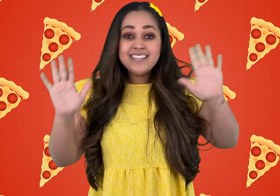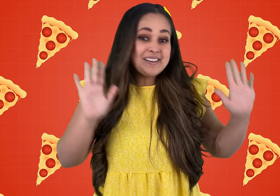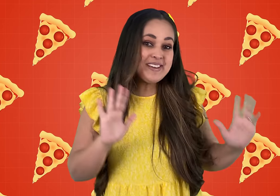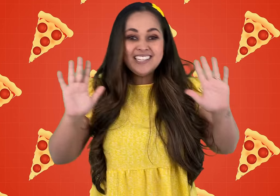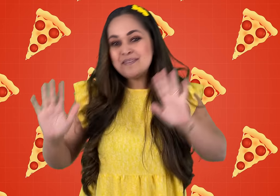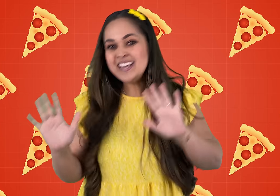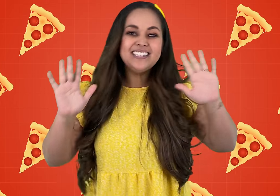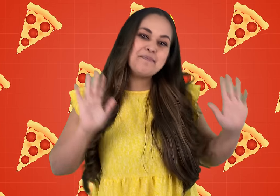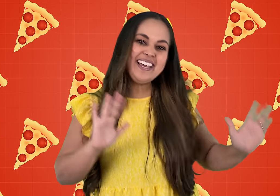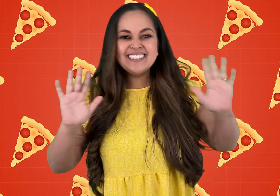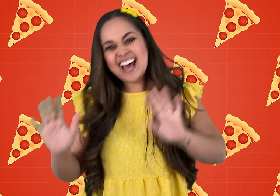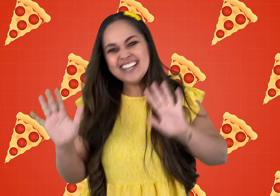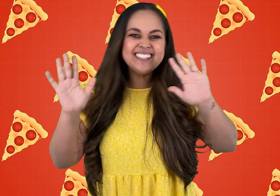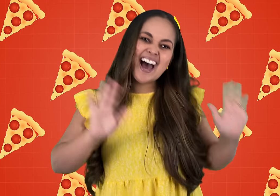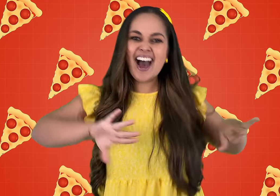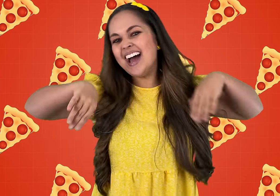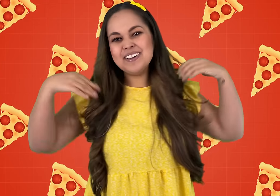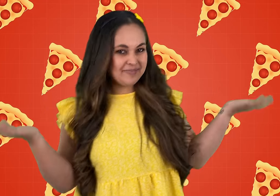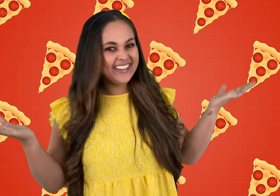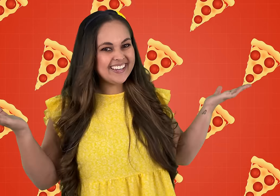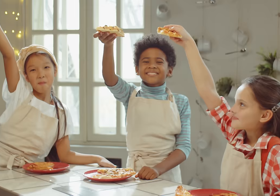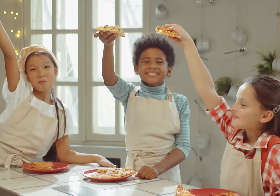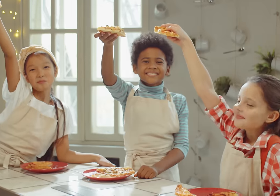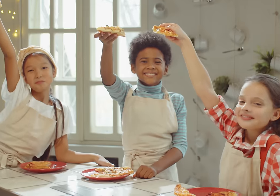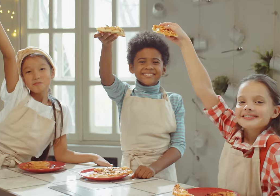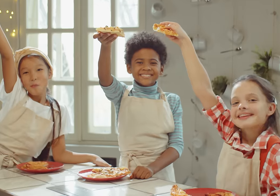Pizza, pizza, pizza, pizza, pizza time!